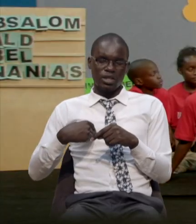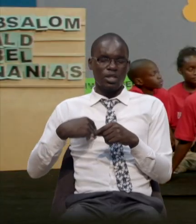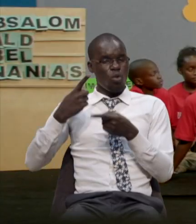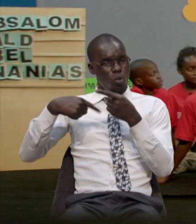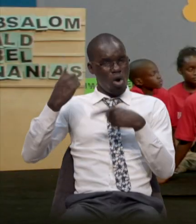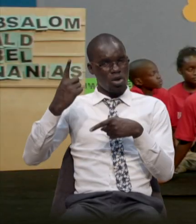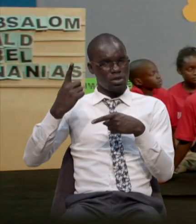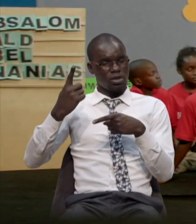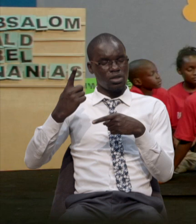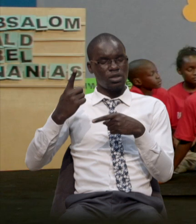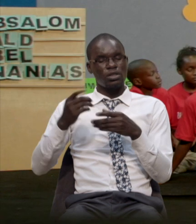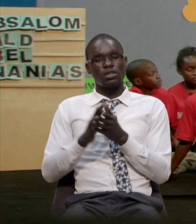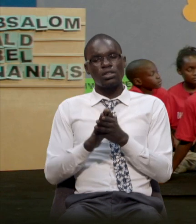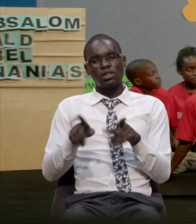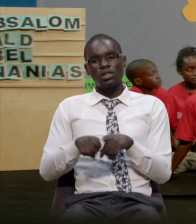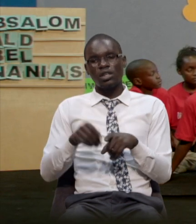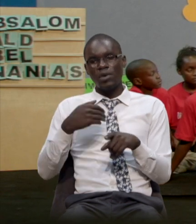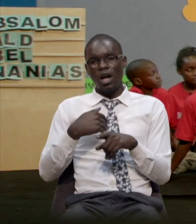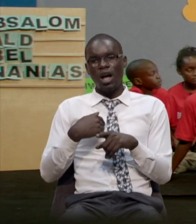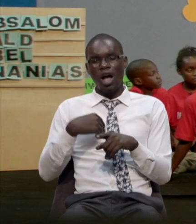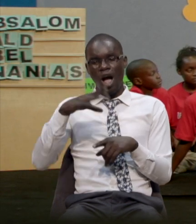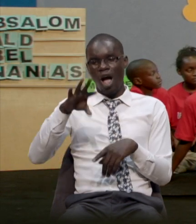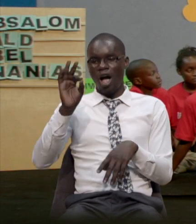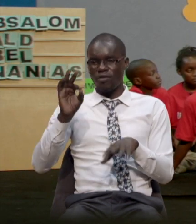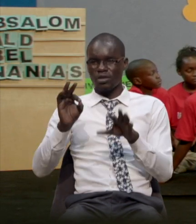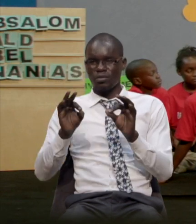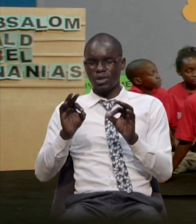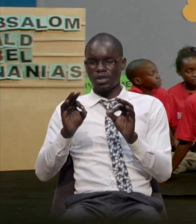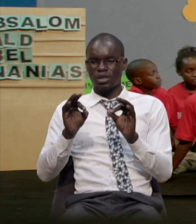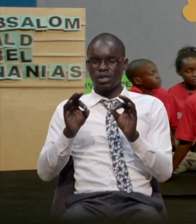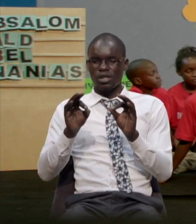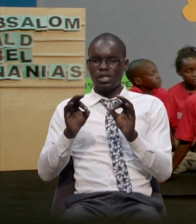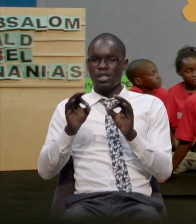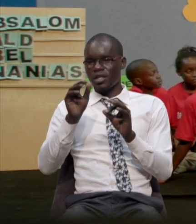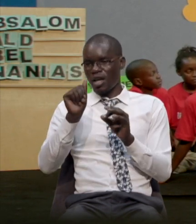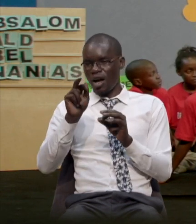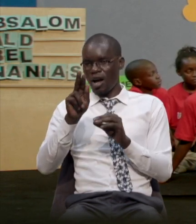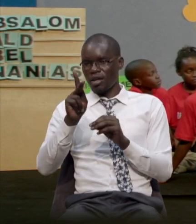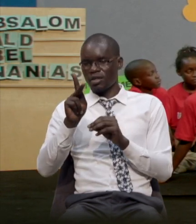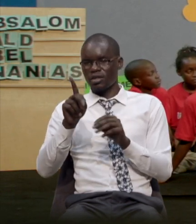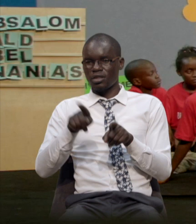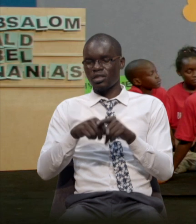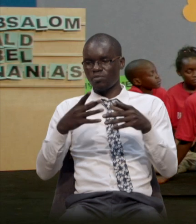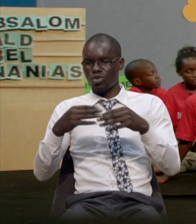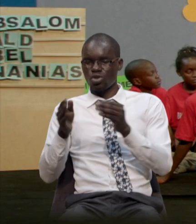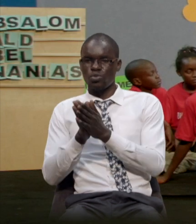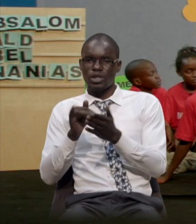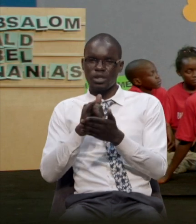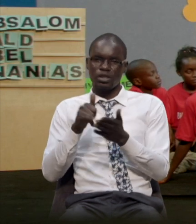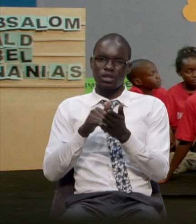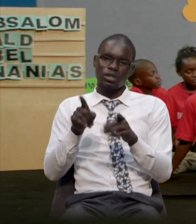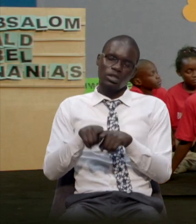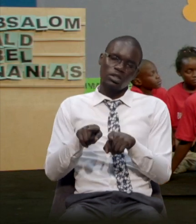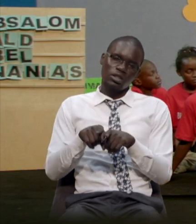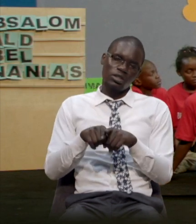only defeating us, they have just picked the Ark of the Covenant and they have gone with it." And remember, the Ark